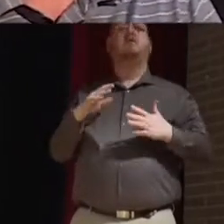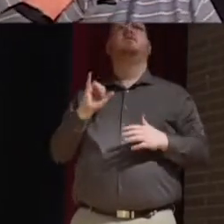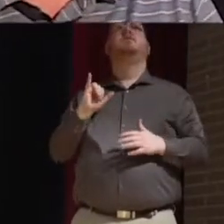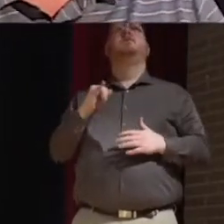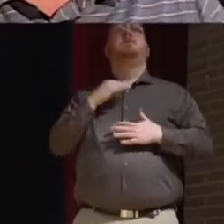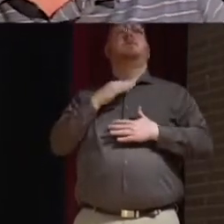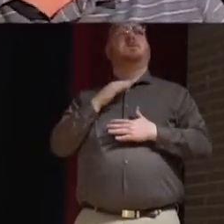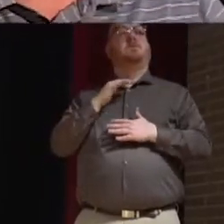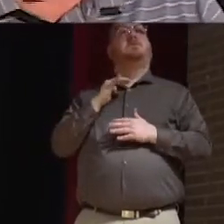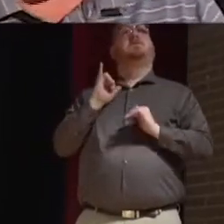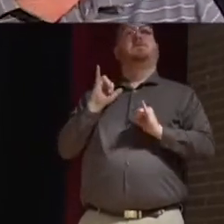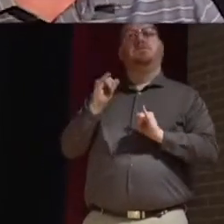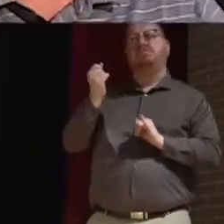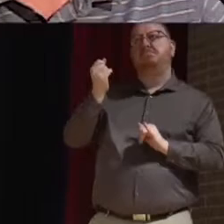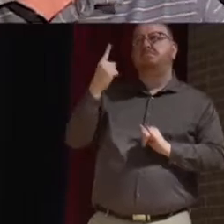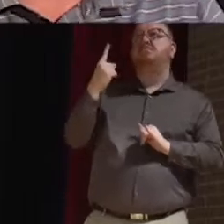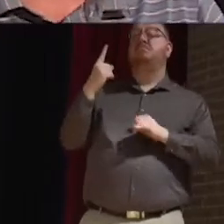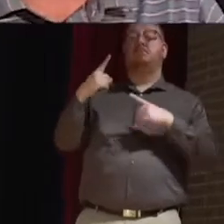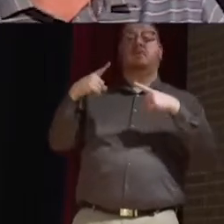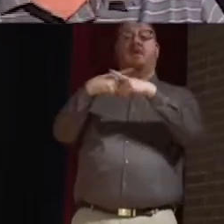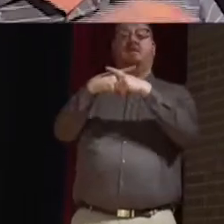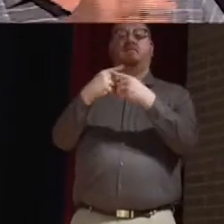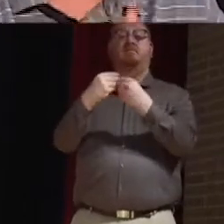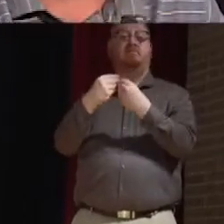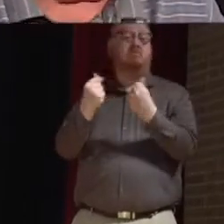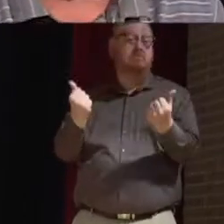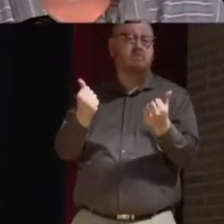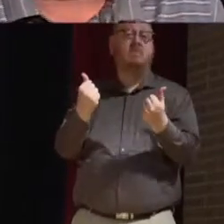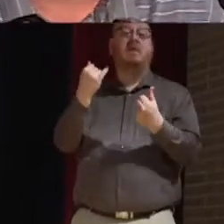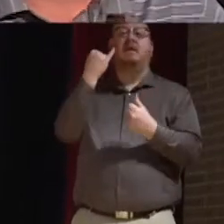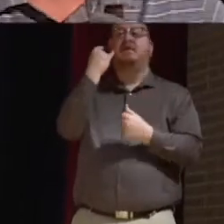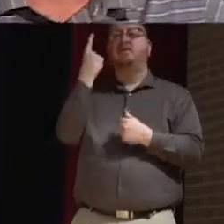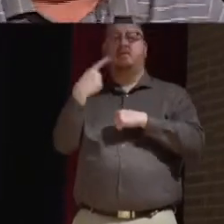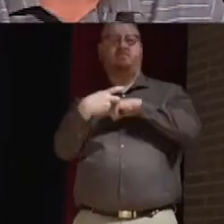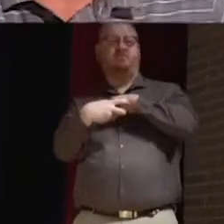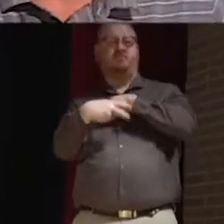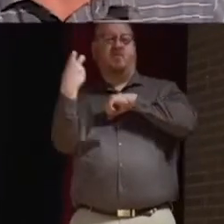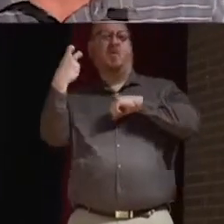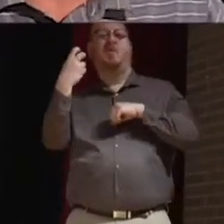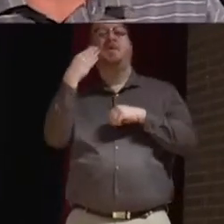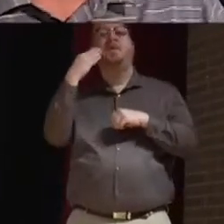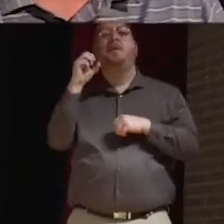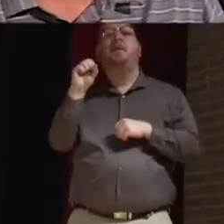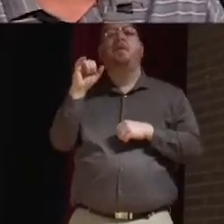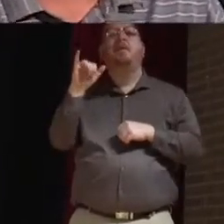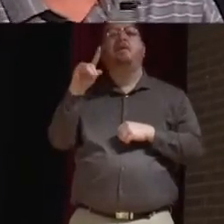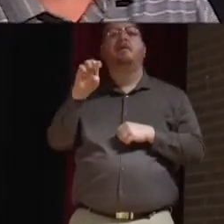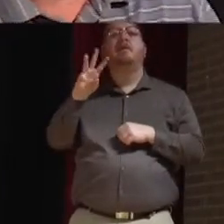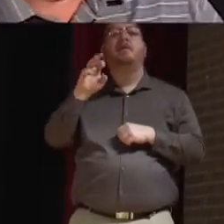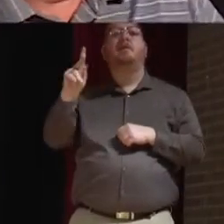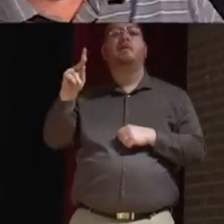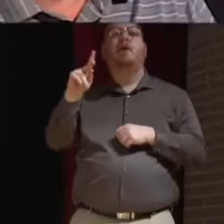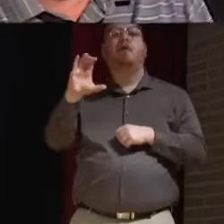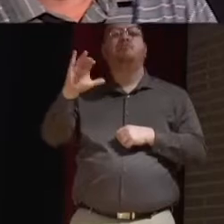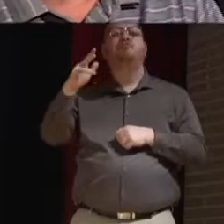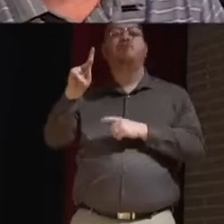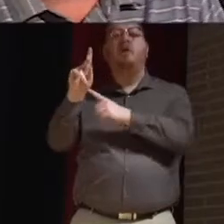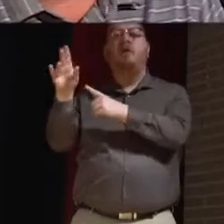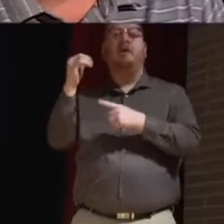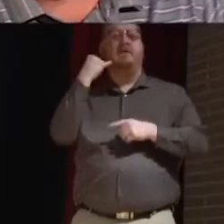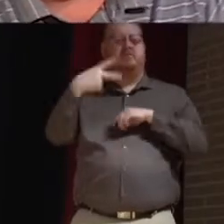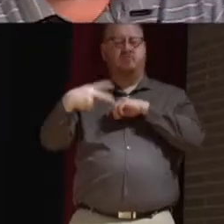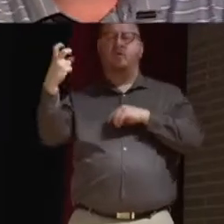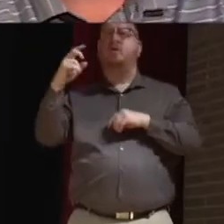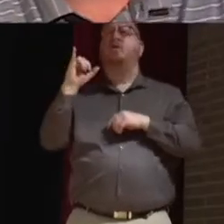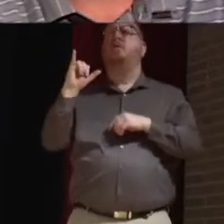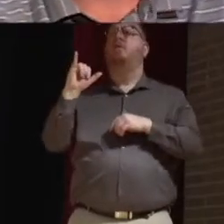talk about conflict resolution with their friends and someone stole someone's sidewalk chalk. Well, how can we fix that? And again, echoing,